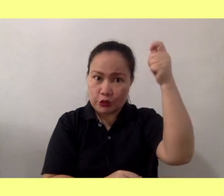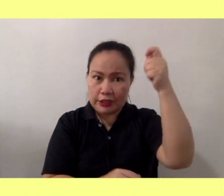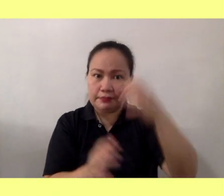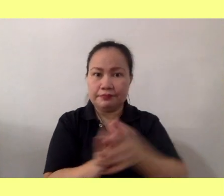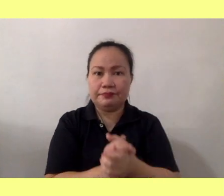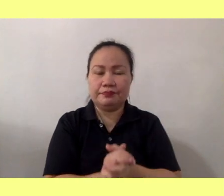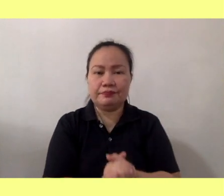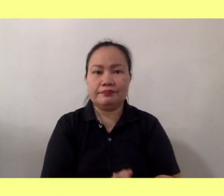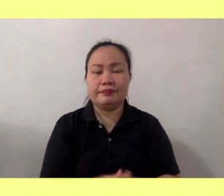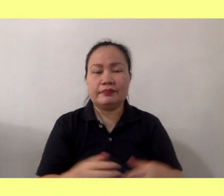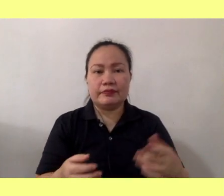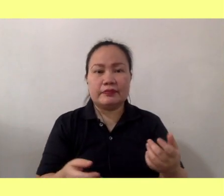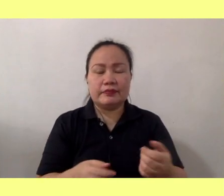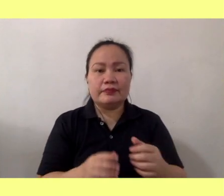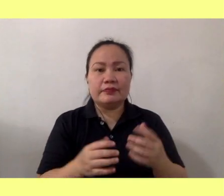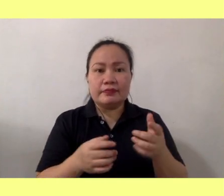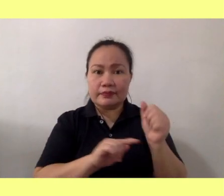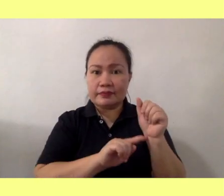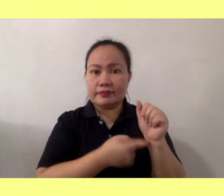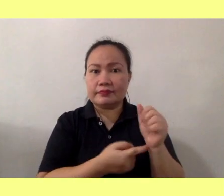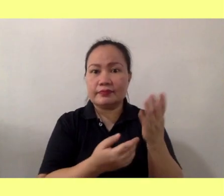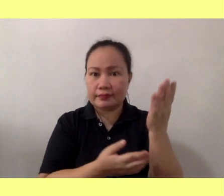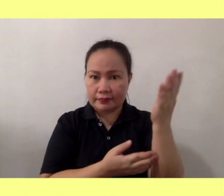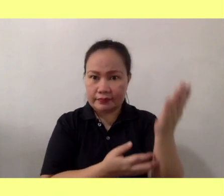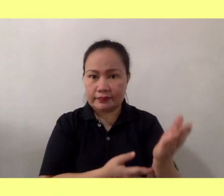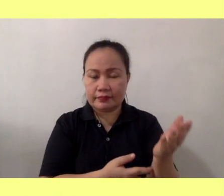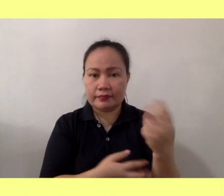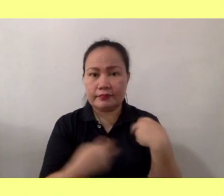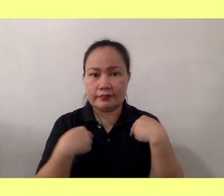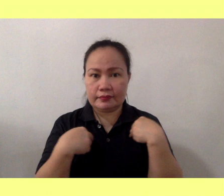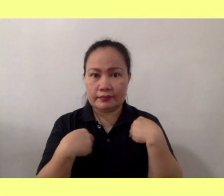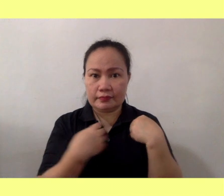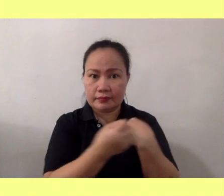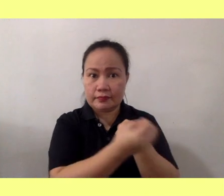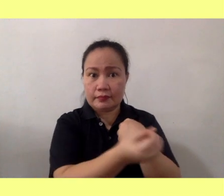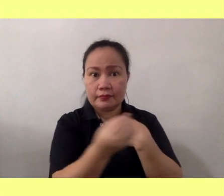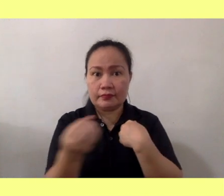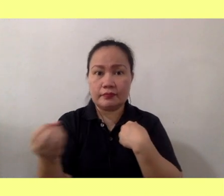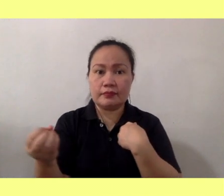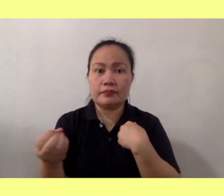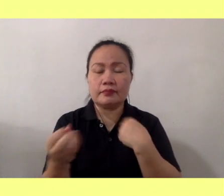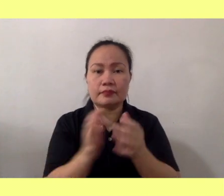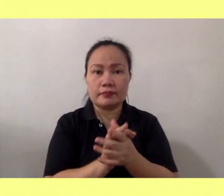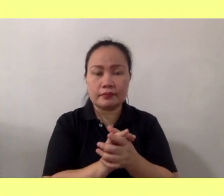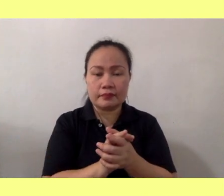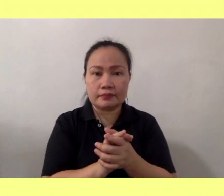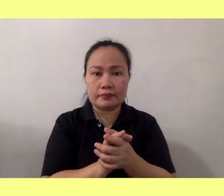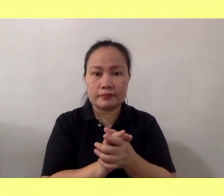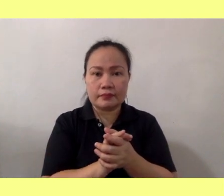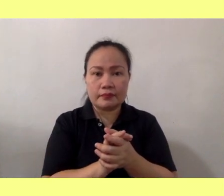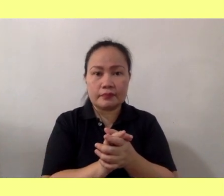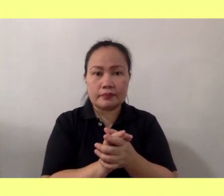So, let's have first an activity. I have here set of objects. Now, I want you to